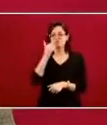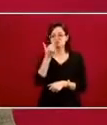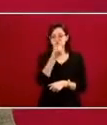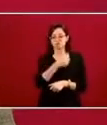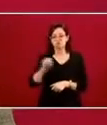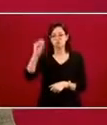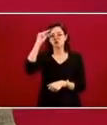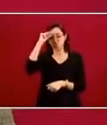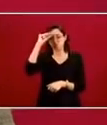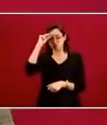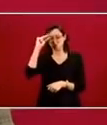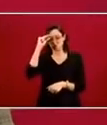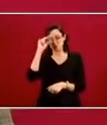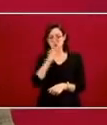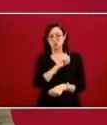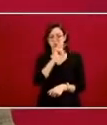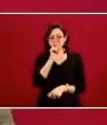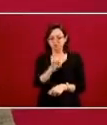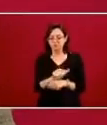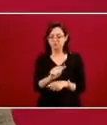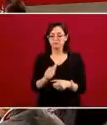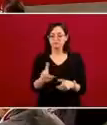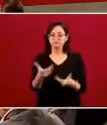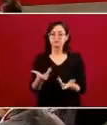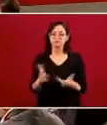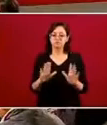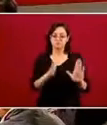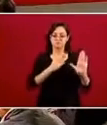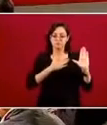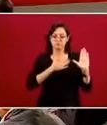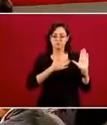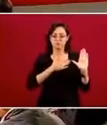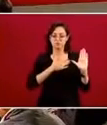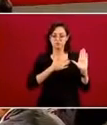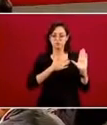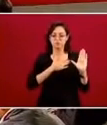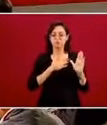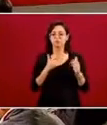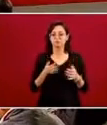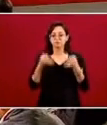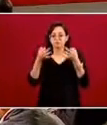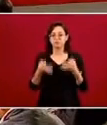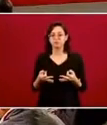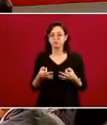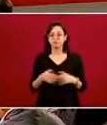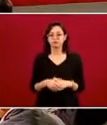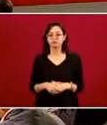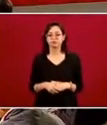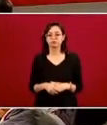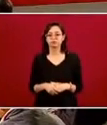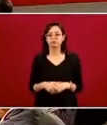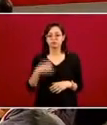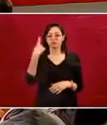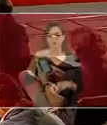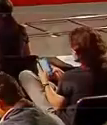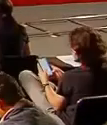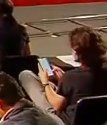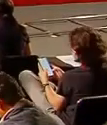and specialized treatment for all those patients that end up being infected by COVID-19.